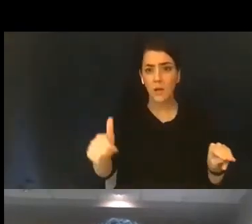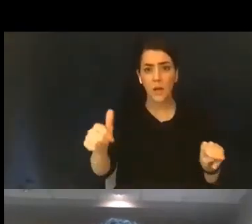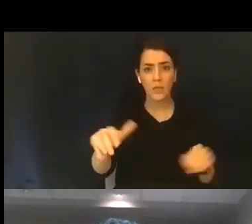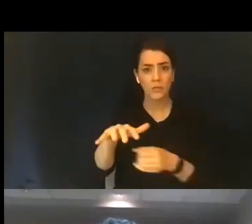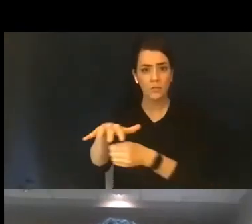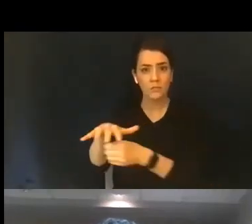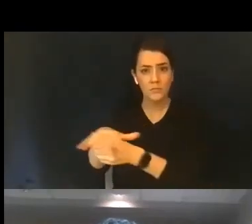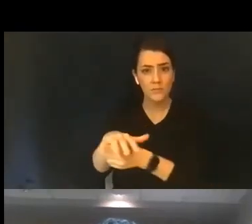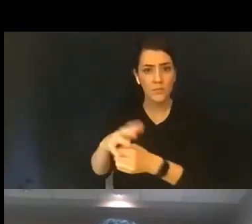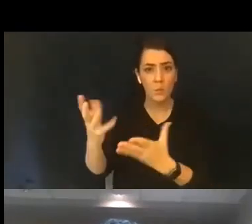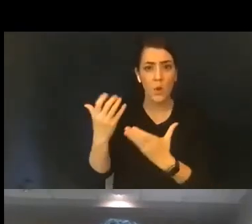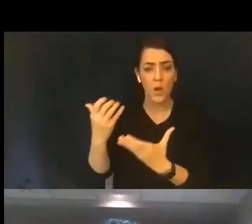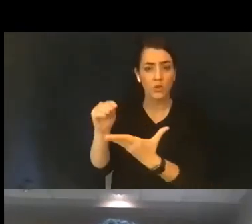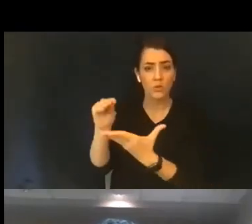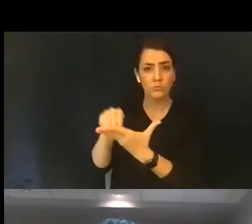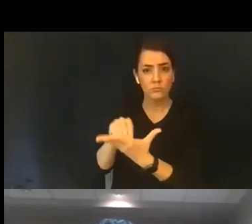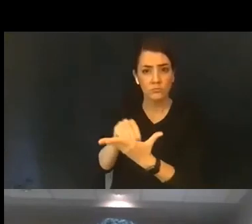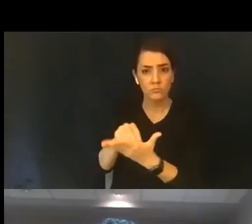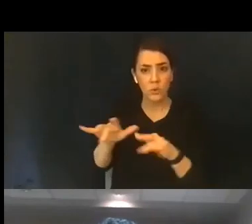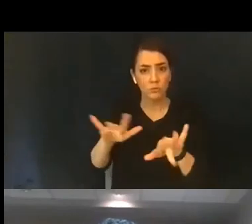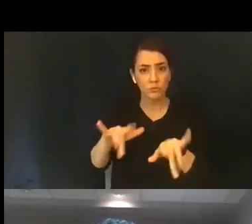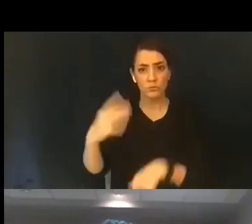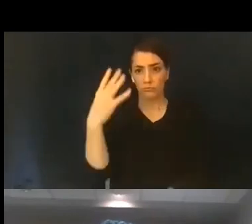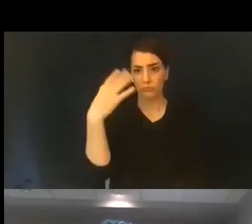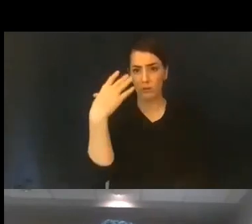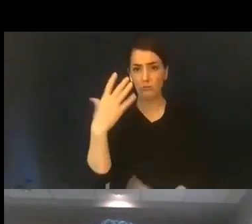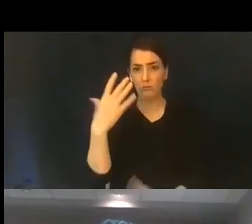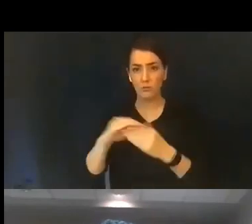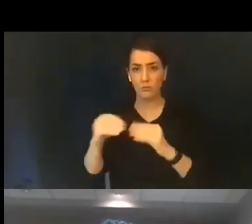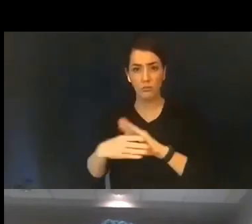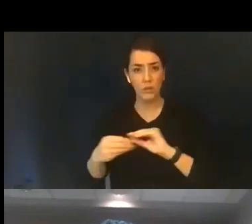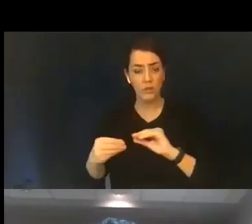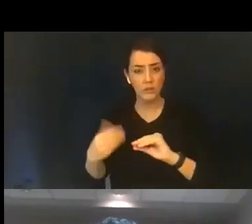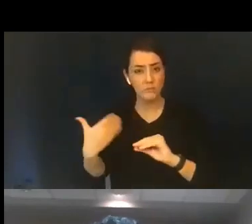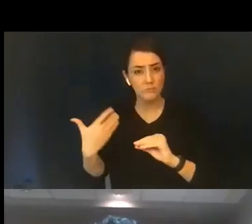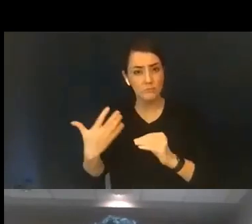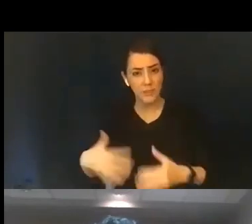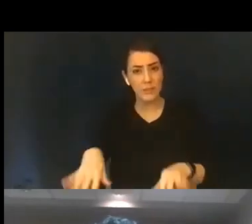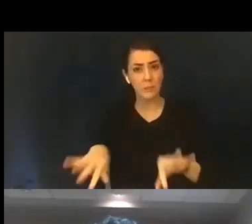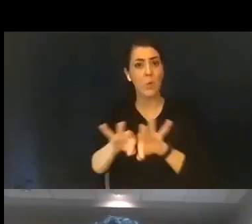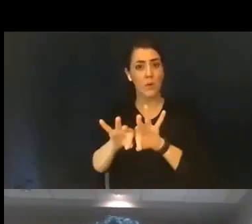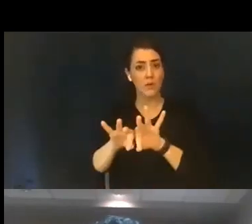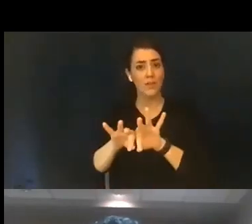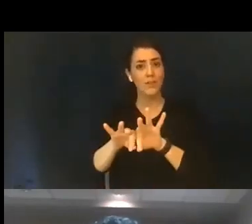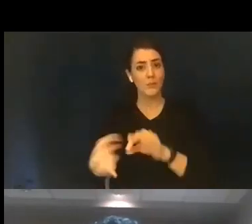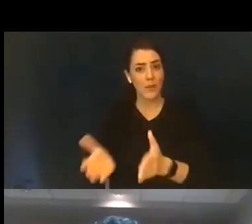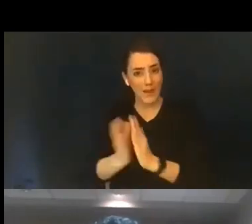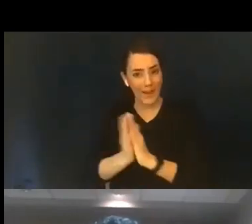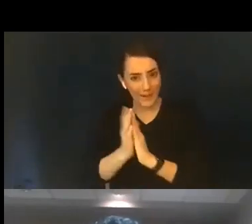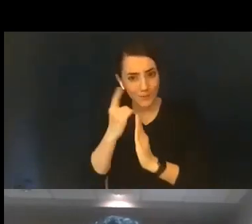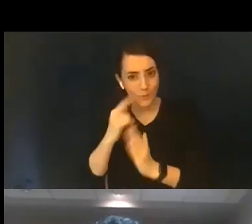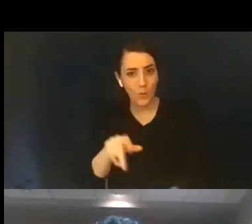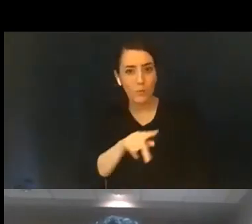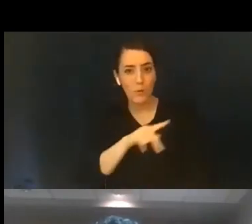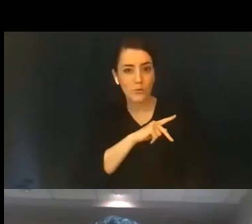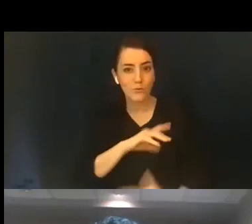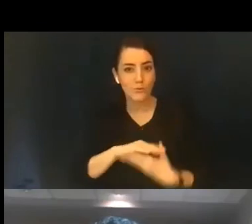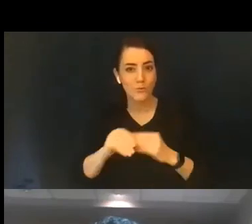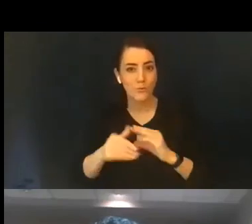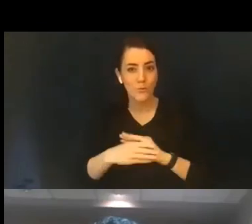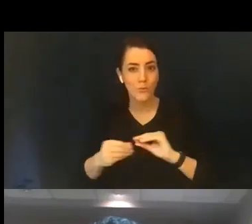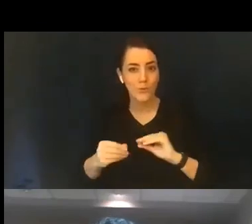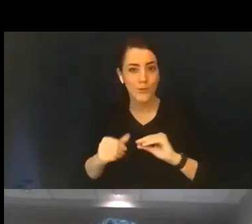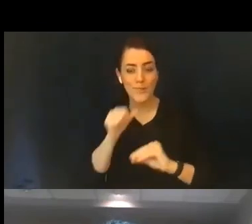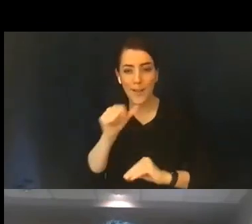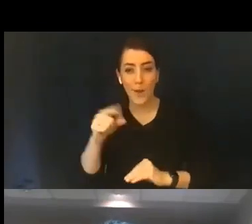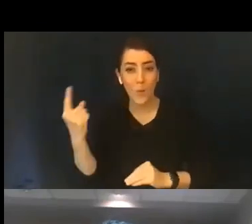to identify with why they're here in the first place, and not just with the videos that we